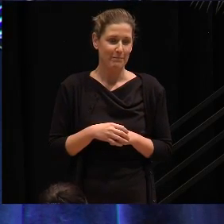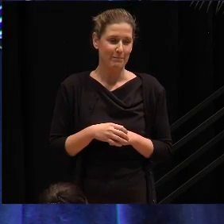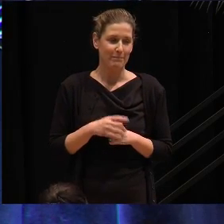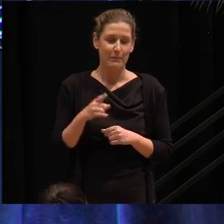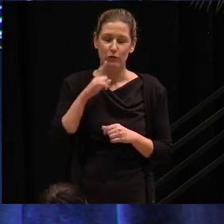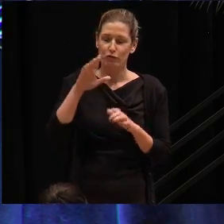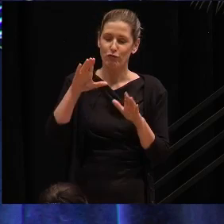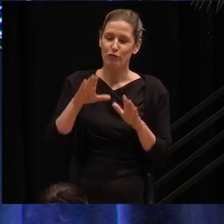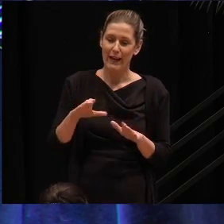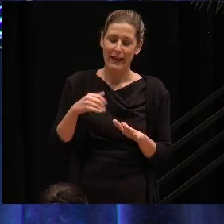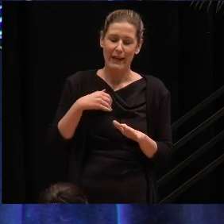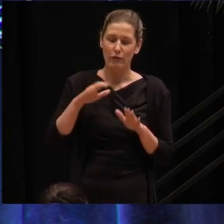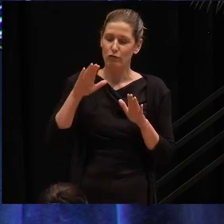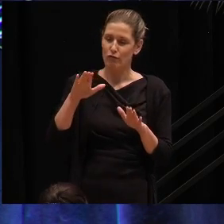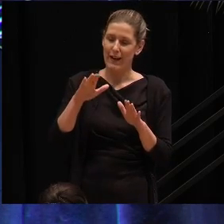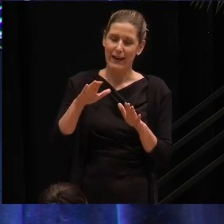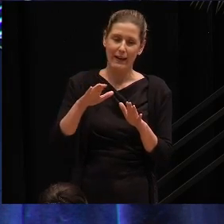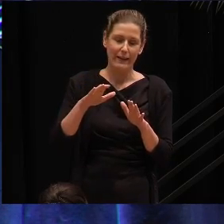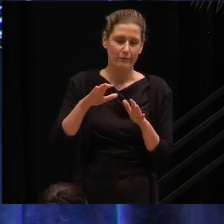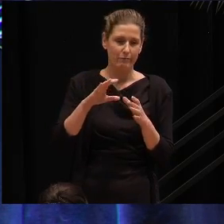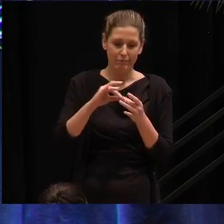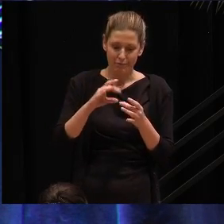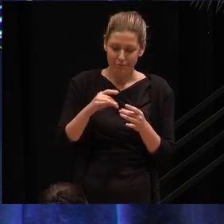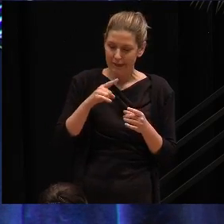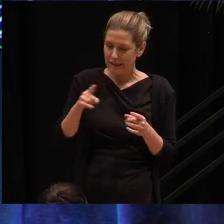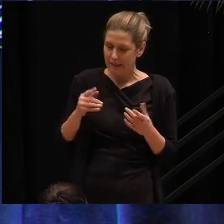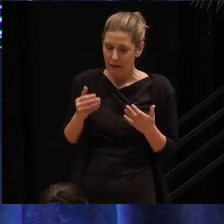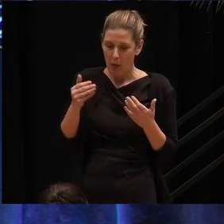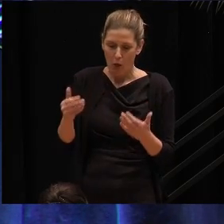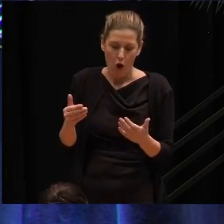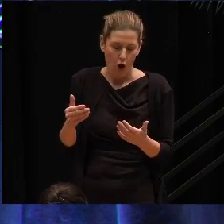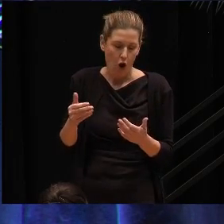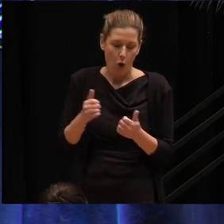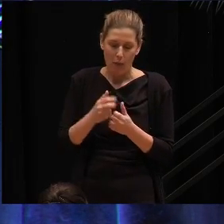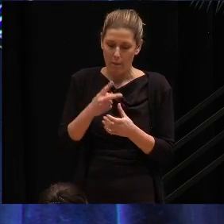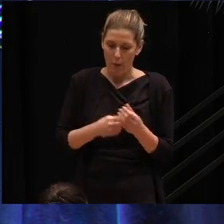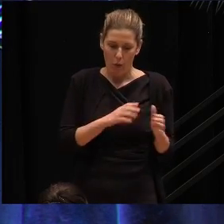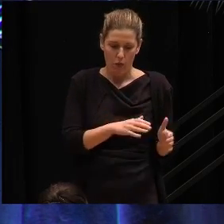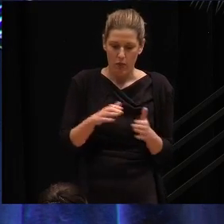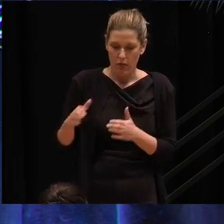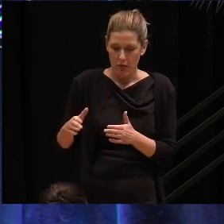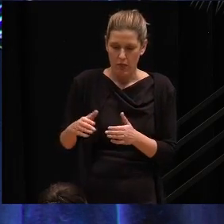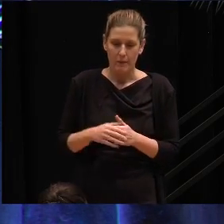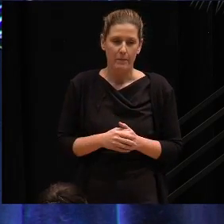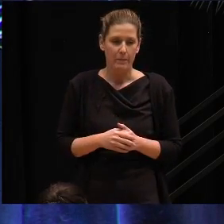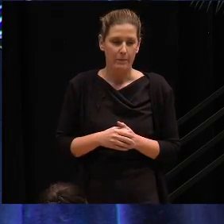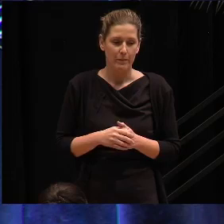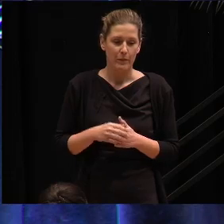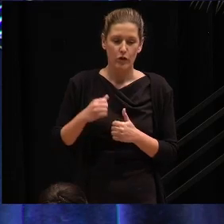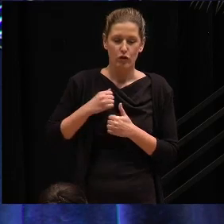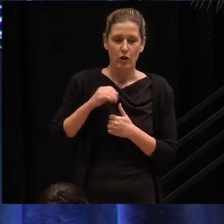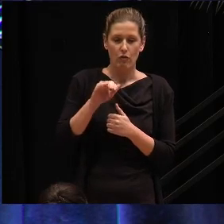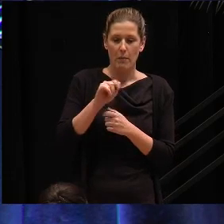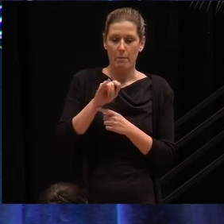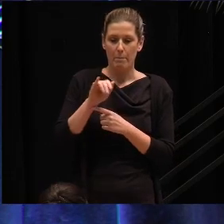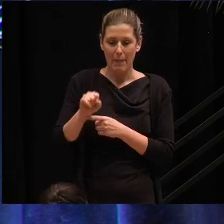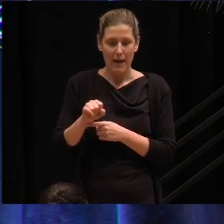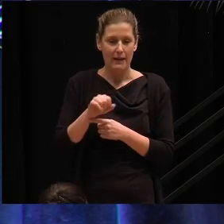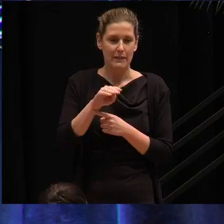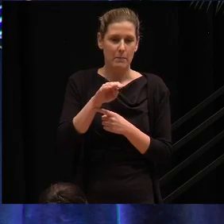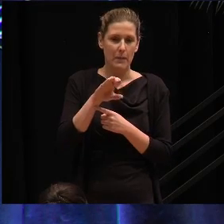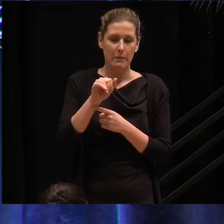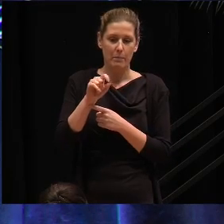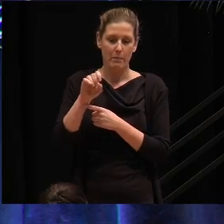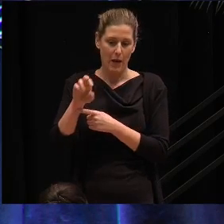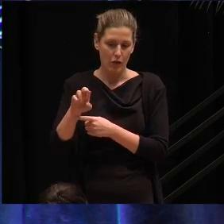spectacular. He's got great reviews. Gets along with across the aisle with folks. General Mattis, McMaster.